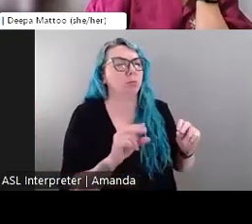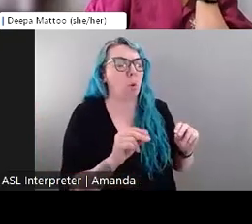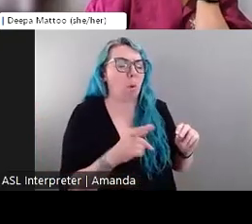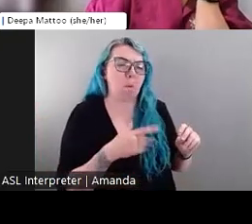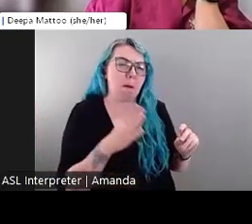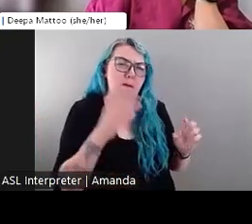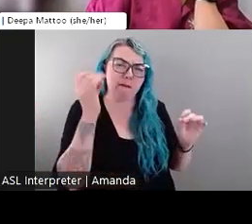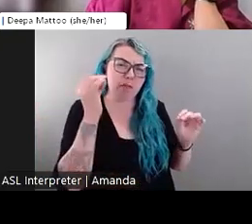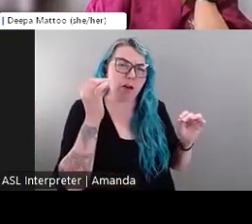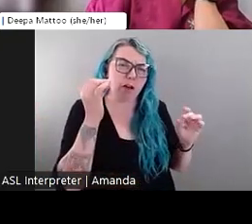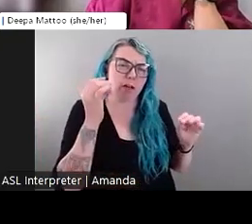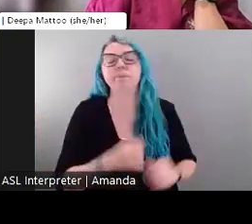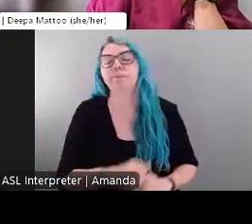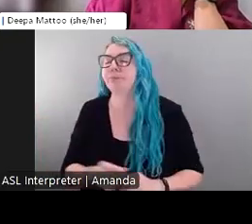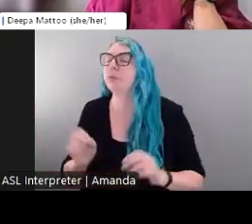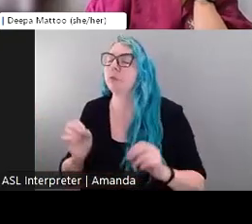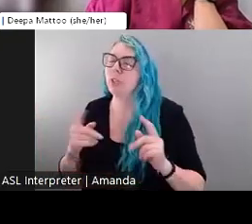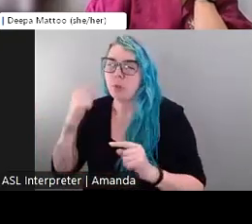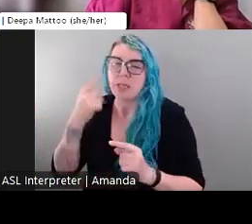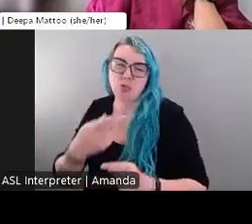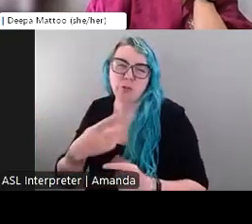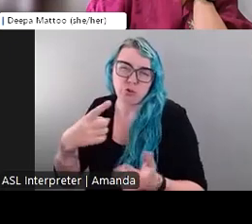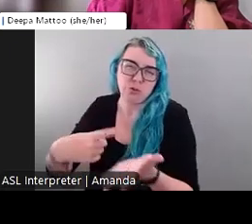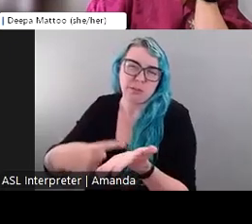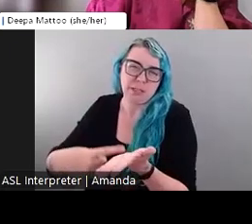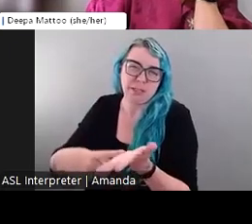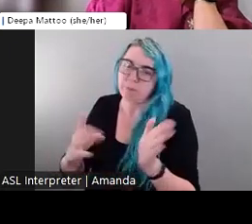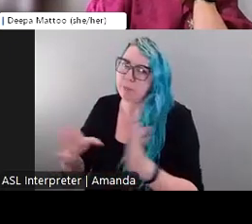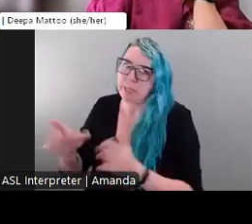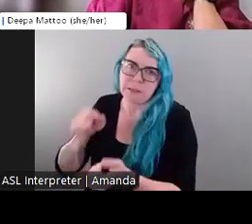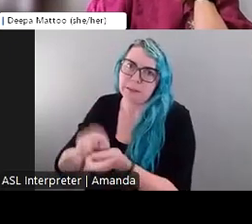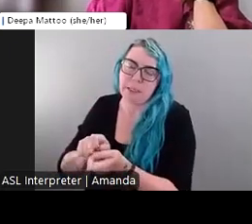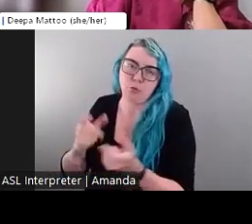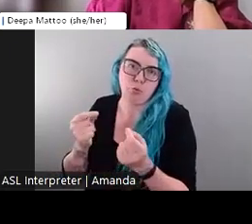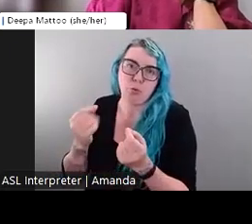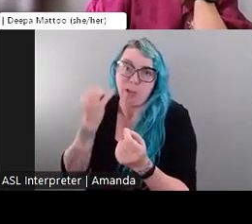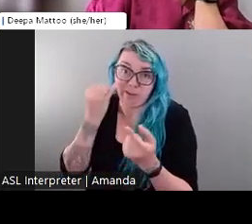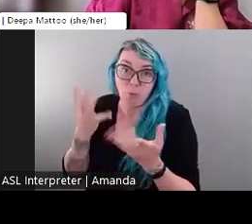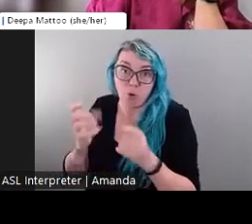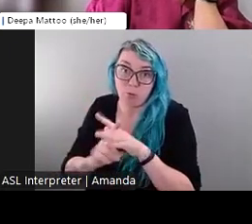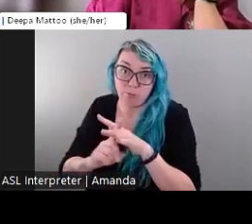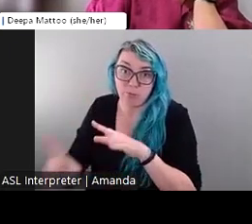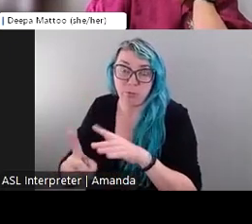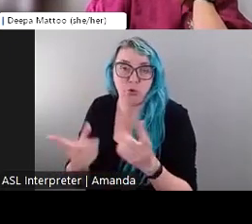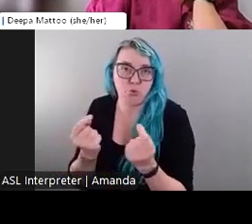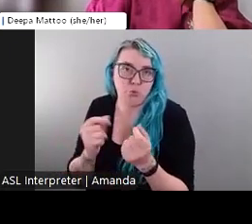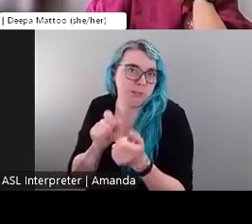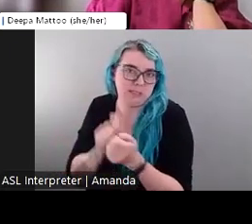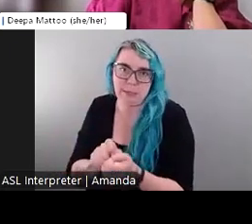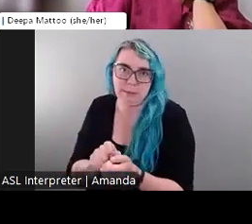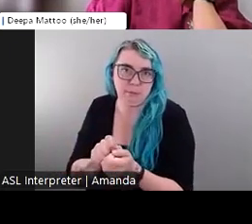that I think you and I need to think through, and you can maybe think about some suggestions